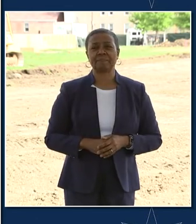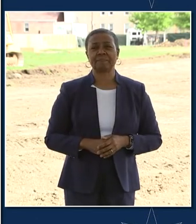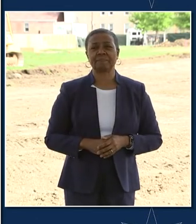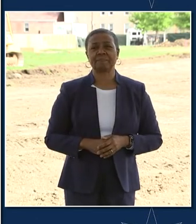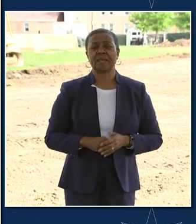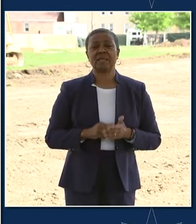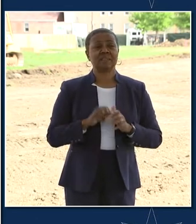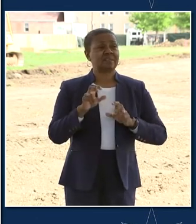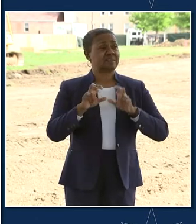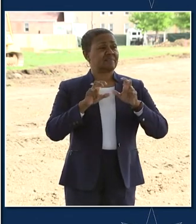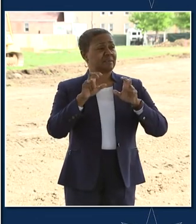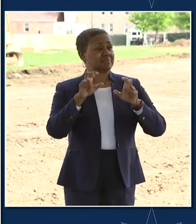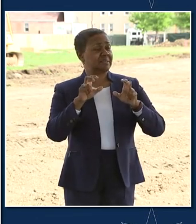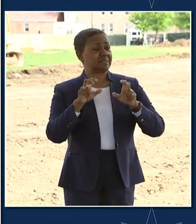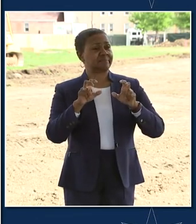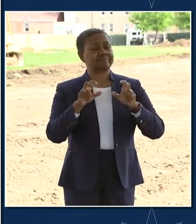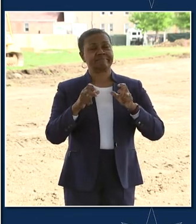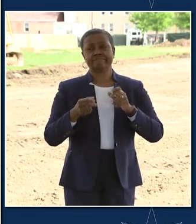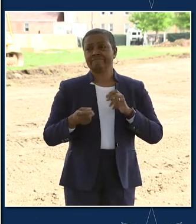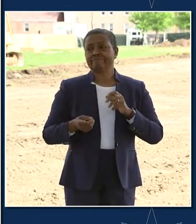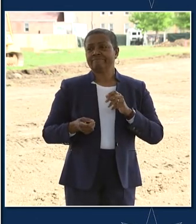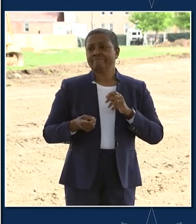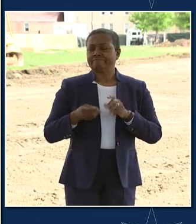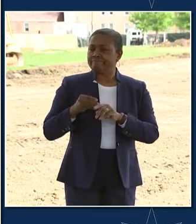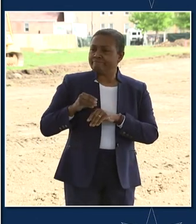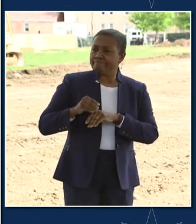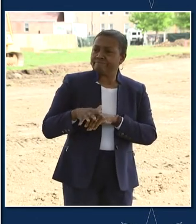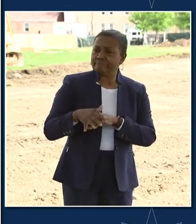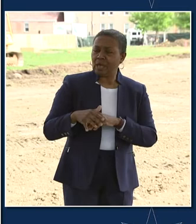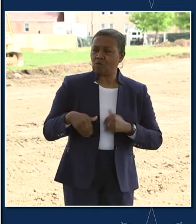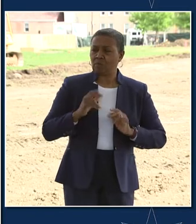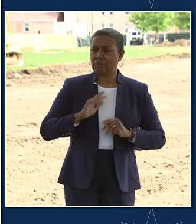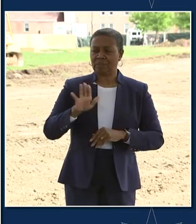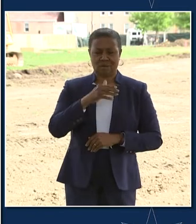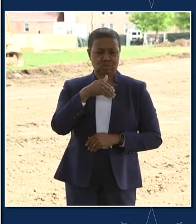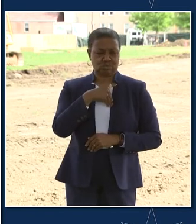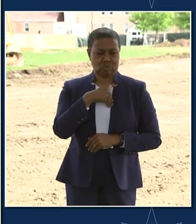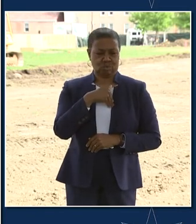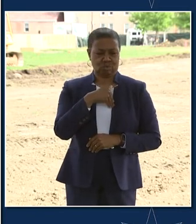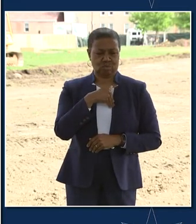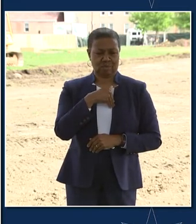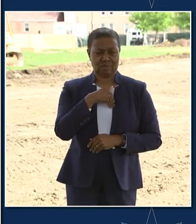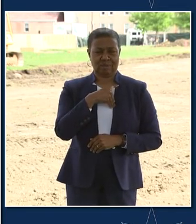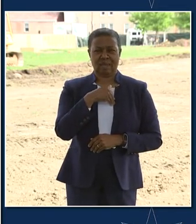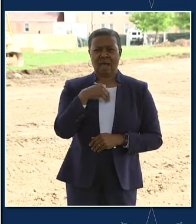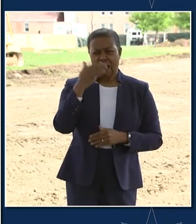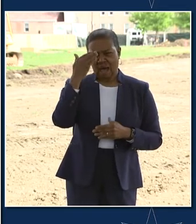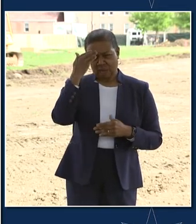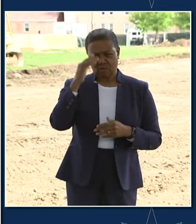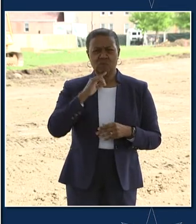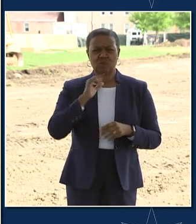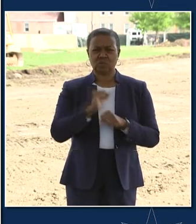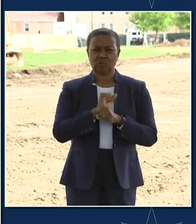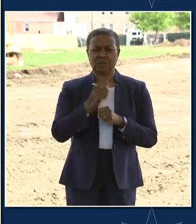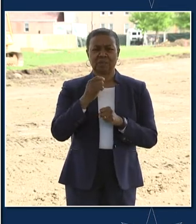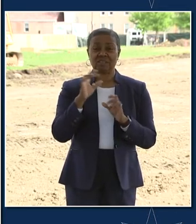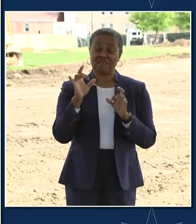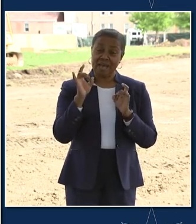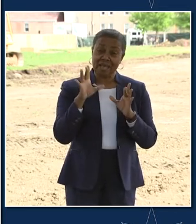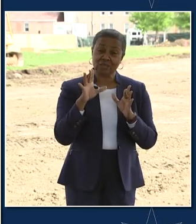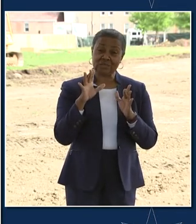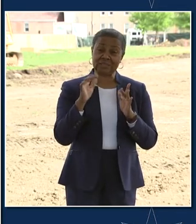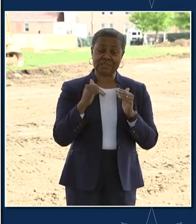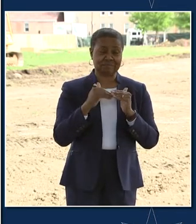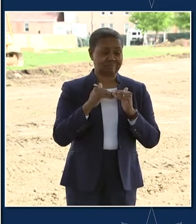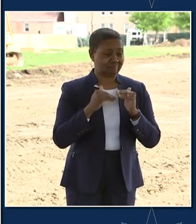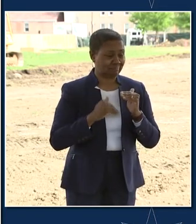These investments are feeding our young people's souls. It's not lost upon me that due to hatred, despair,